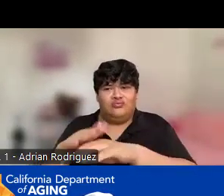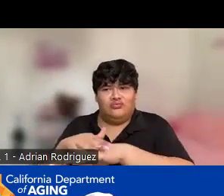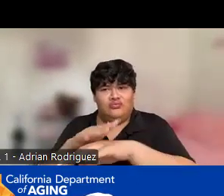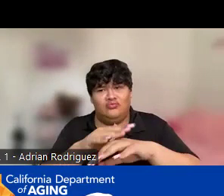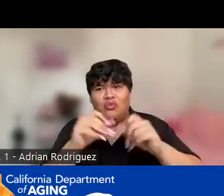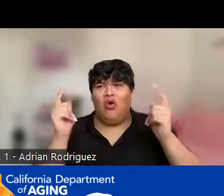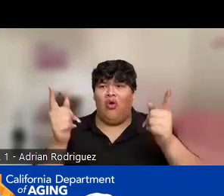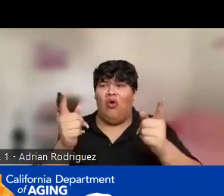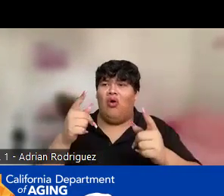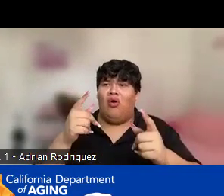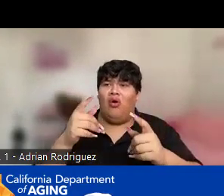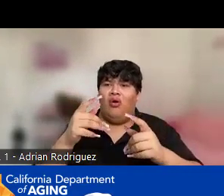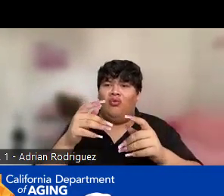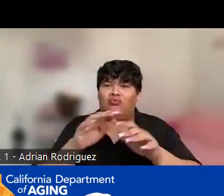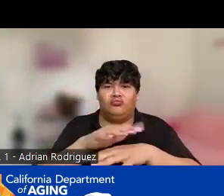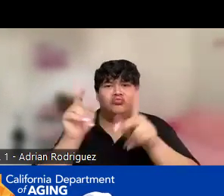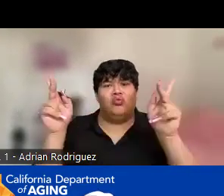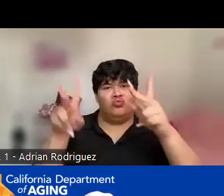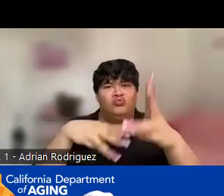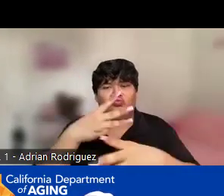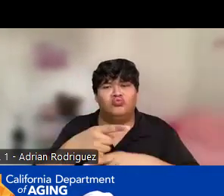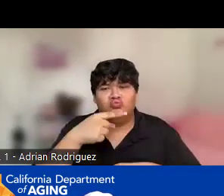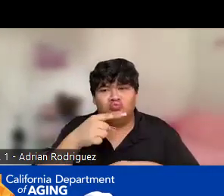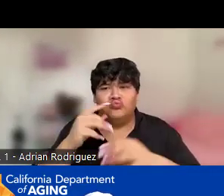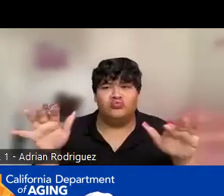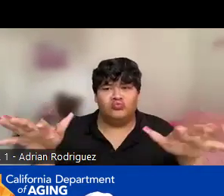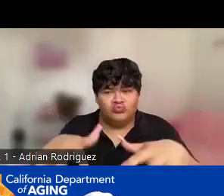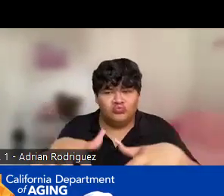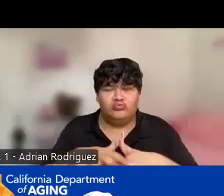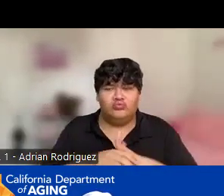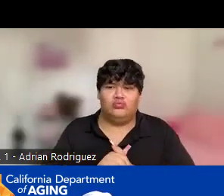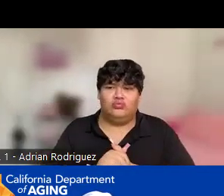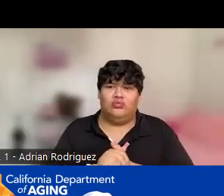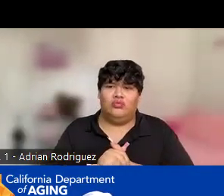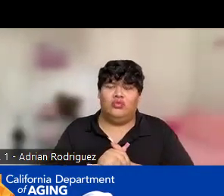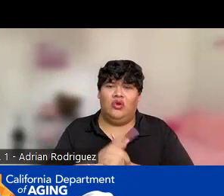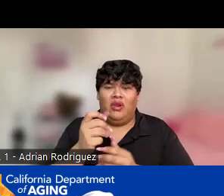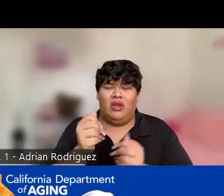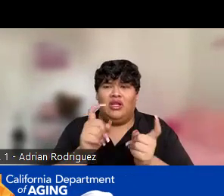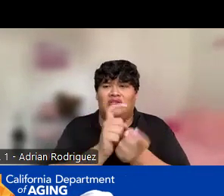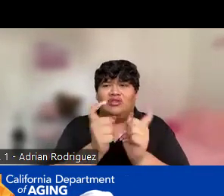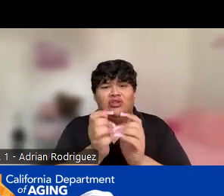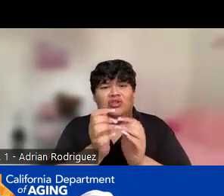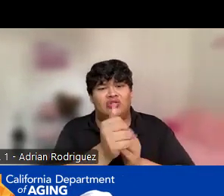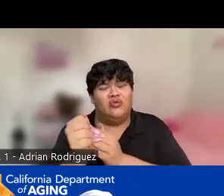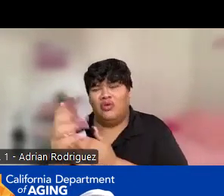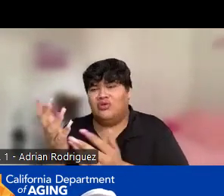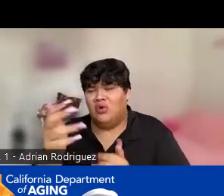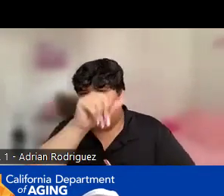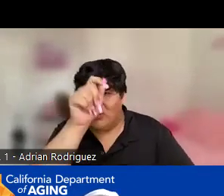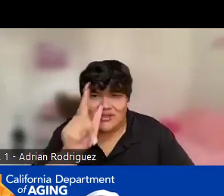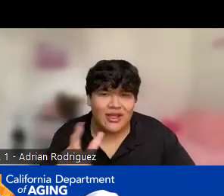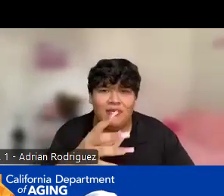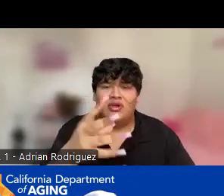public voices out there. We need to change the direction of what Alzheimer's and the related